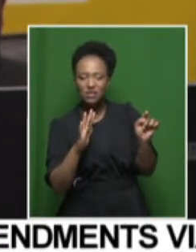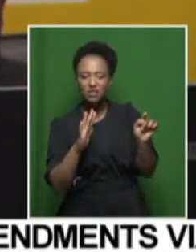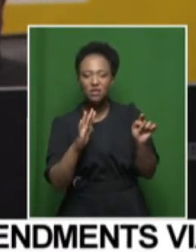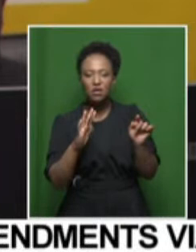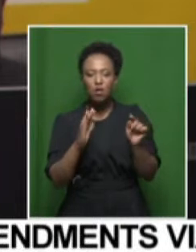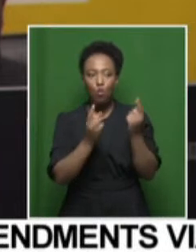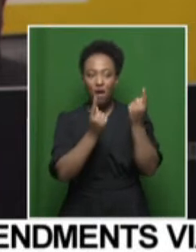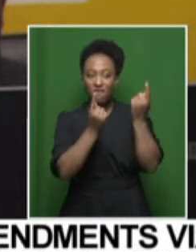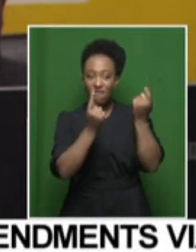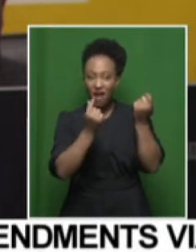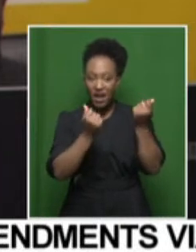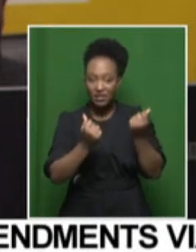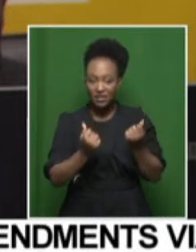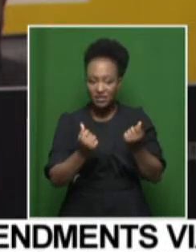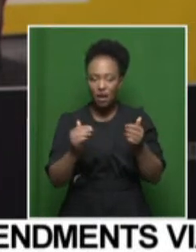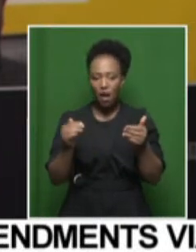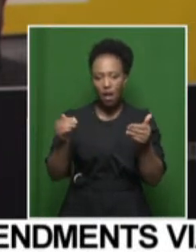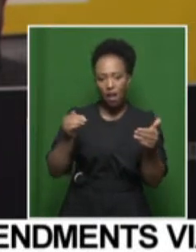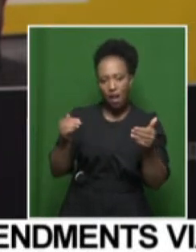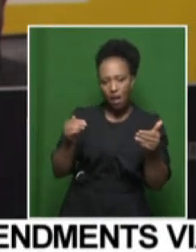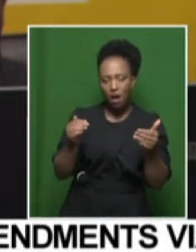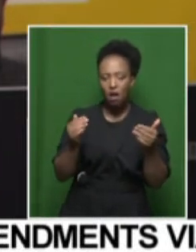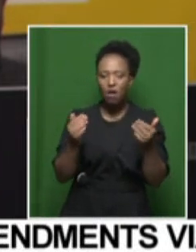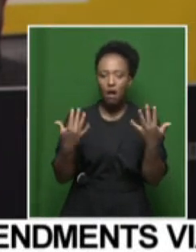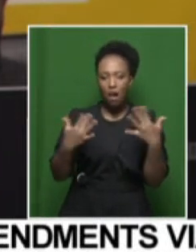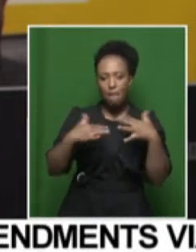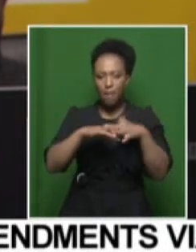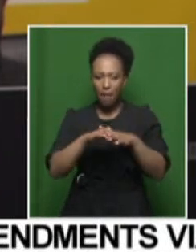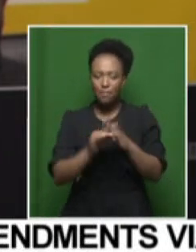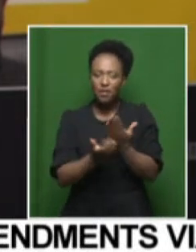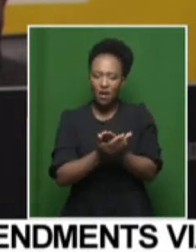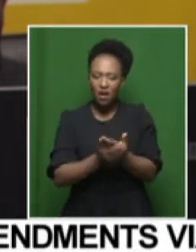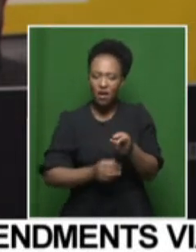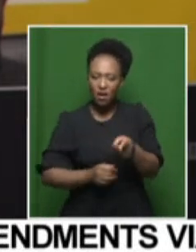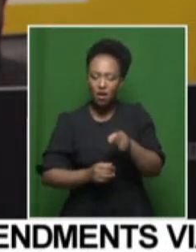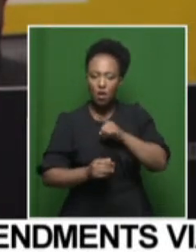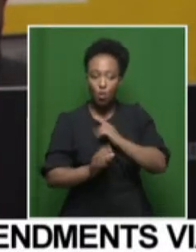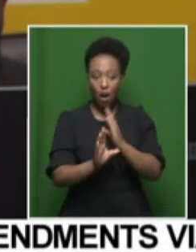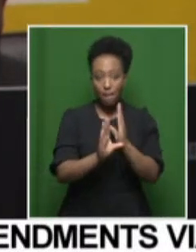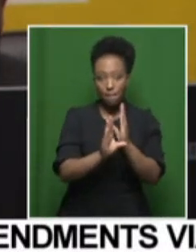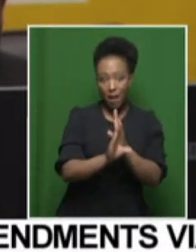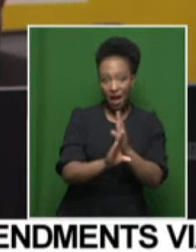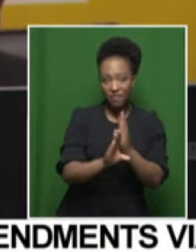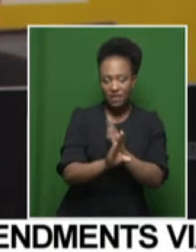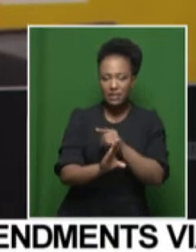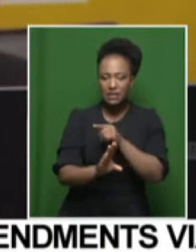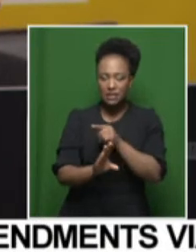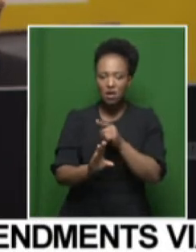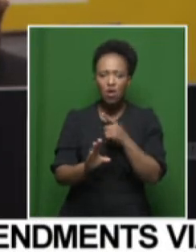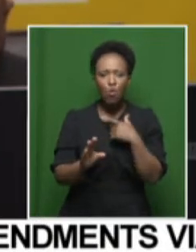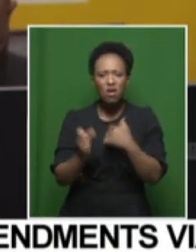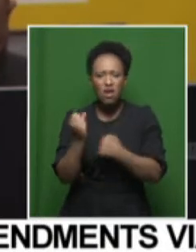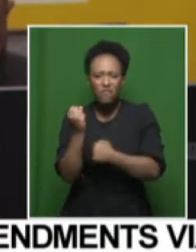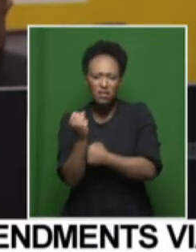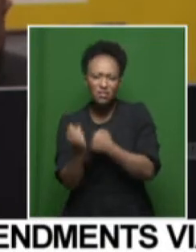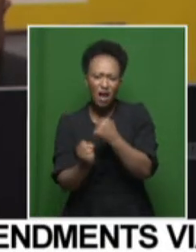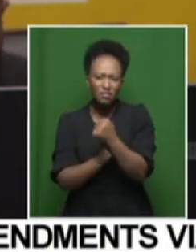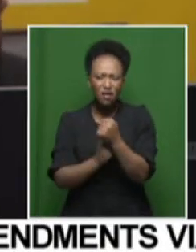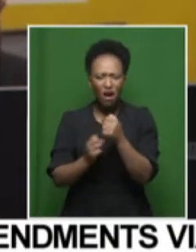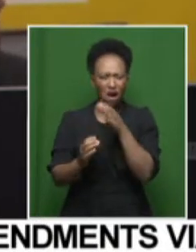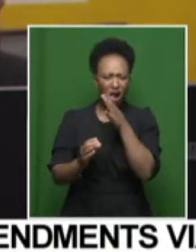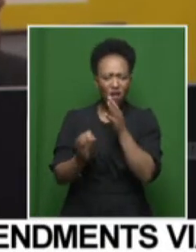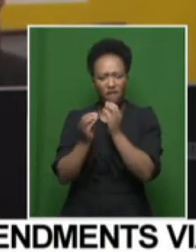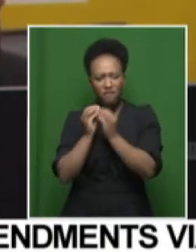blended finance projects. These projects have the potential to crowd in private investor for bulk infrastructure. As